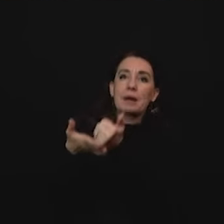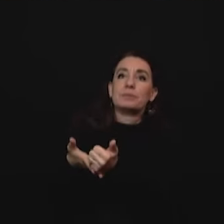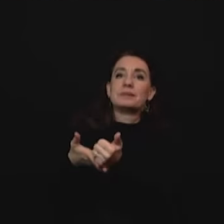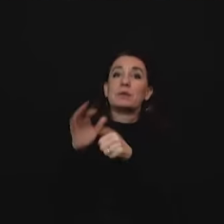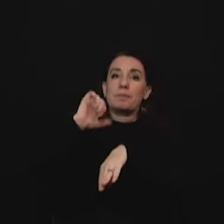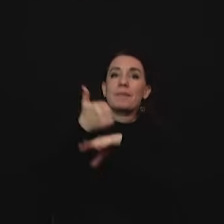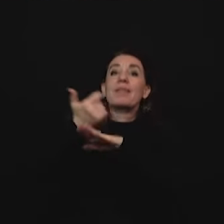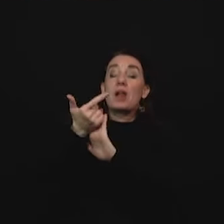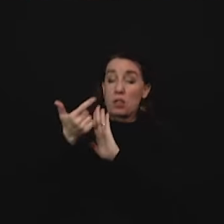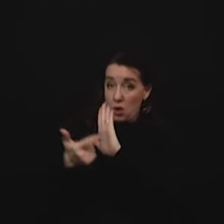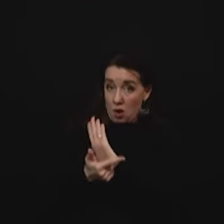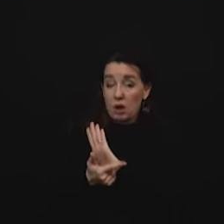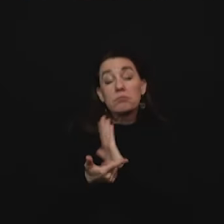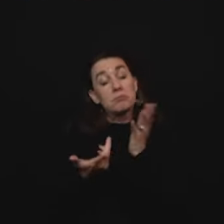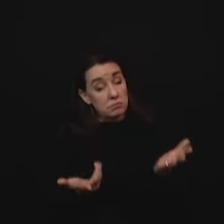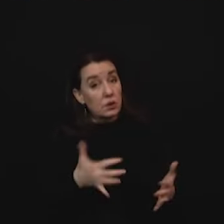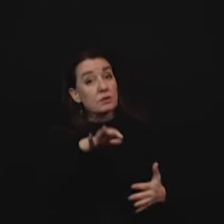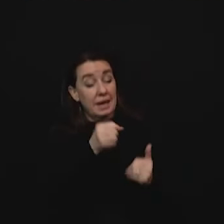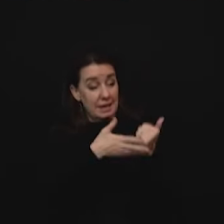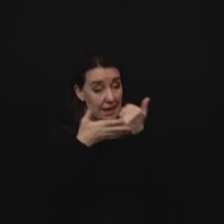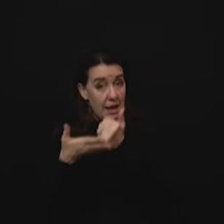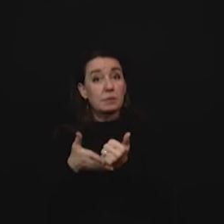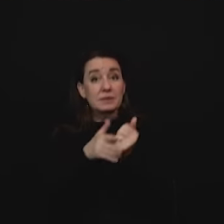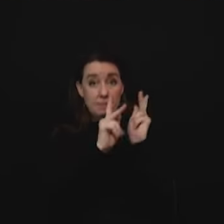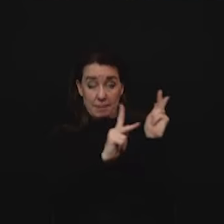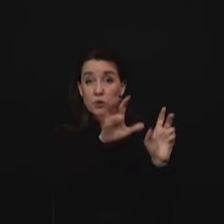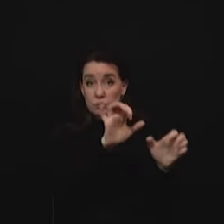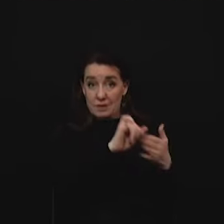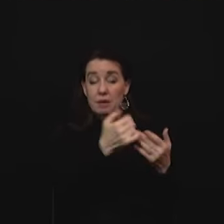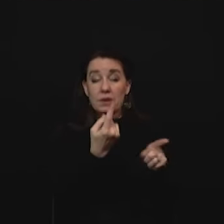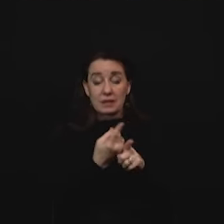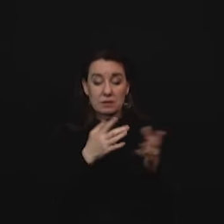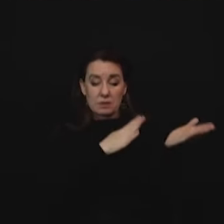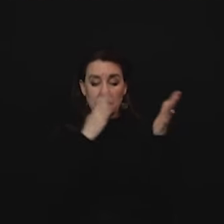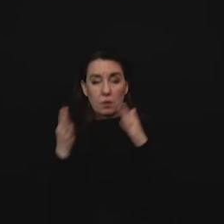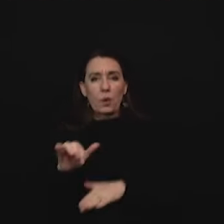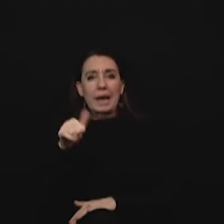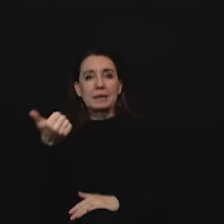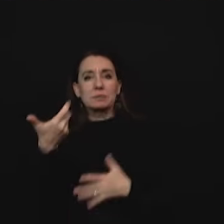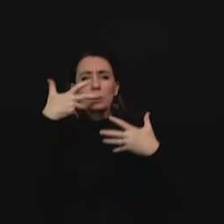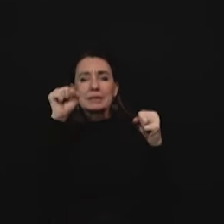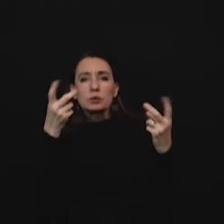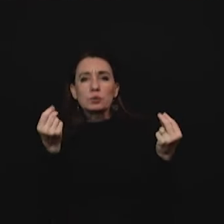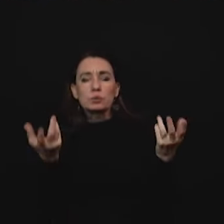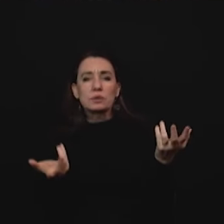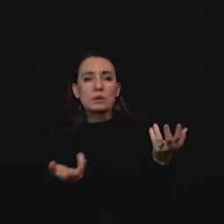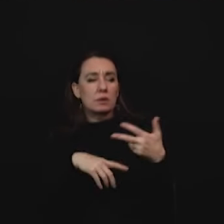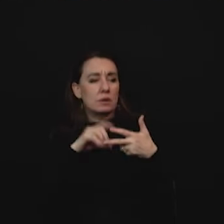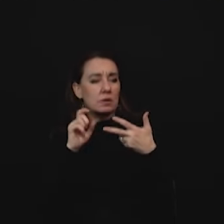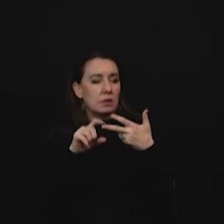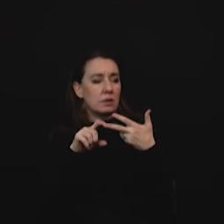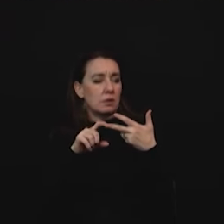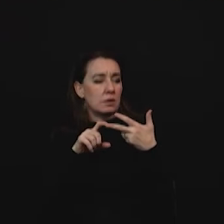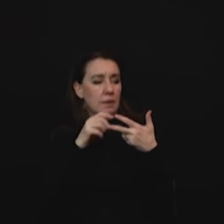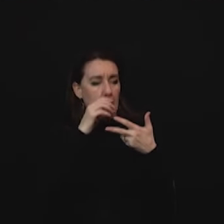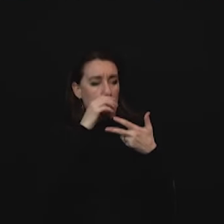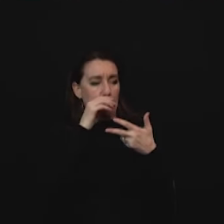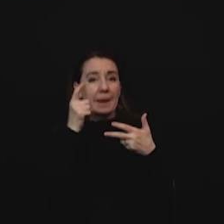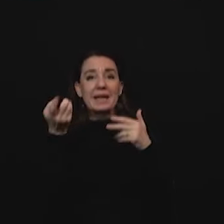He helps make the law. He helps make the law. He helps those who do that, for sure. Yeah. What else? What else do you think? What else do presidents do? He runs